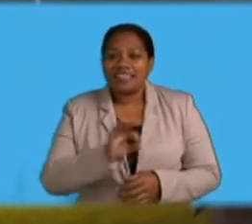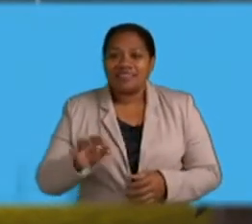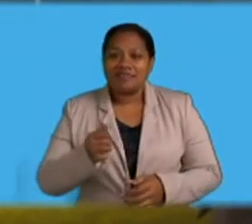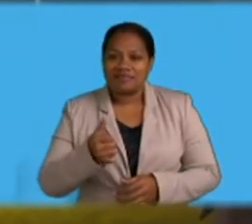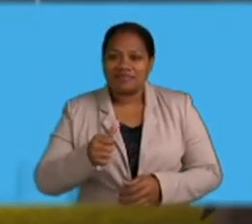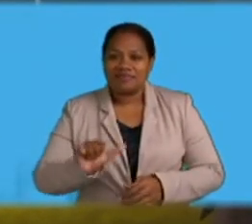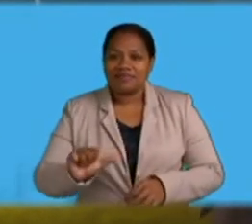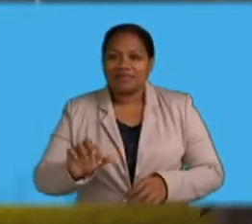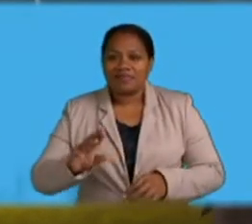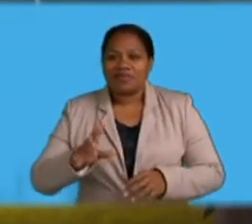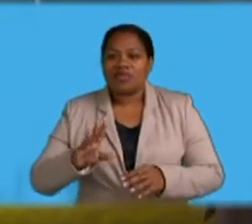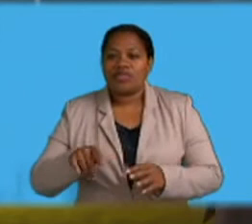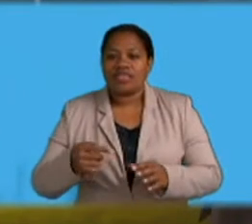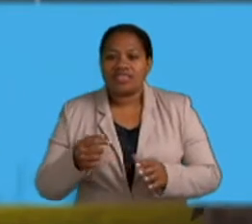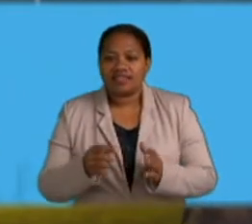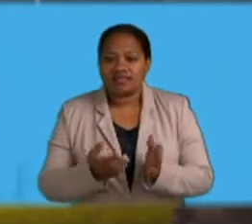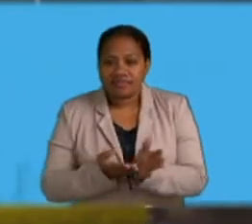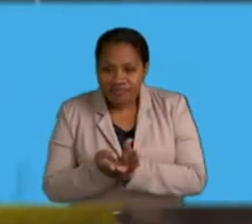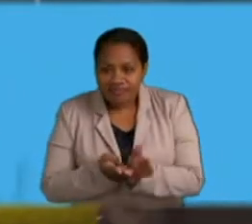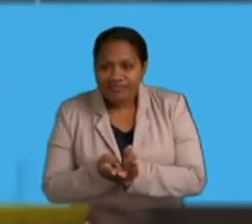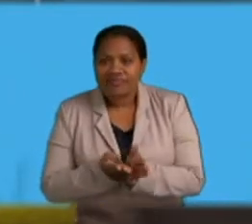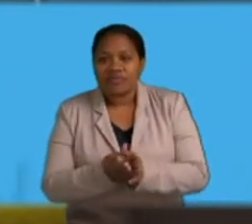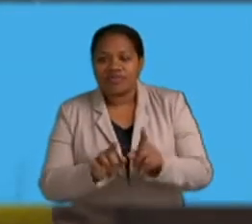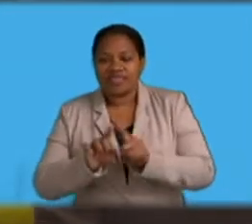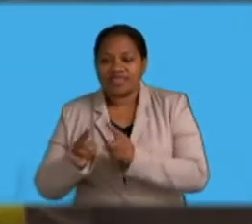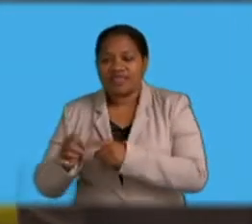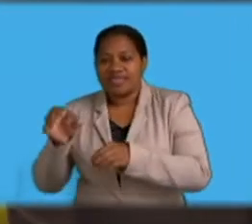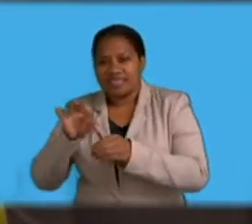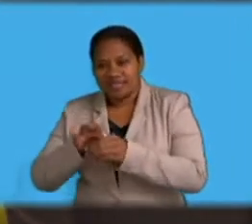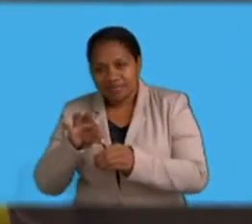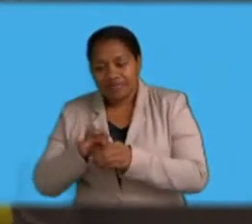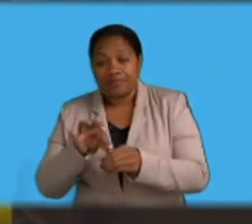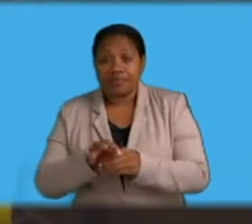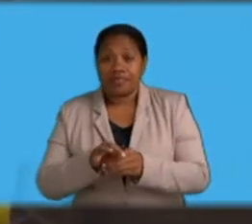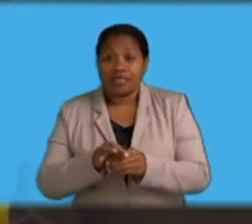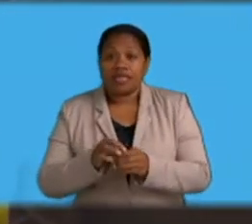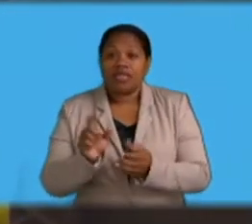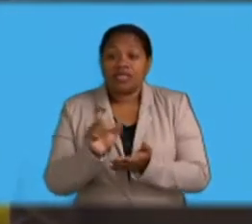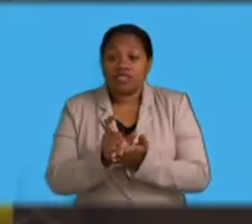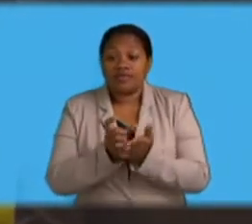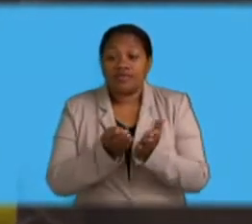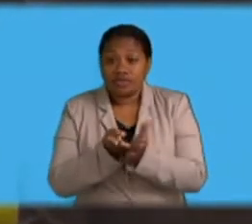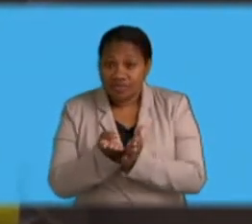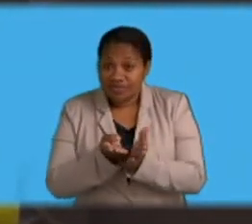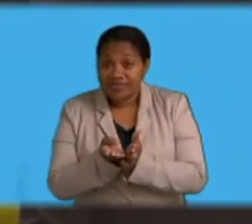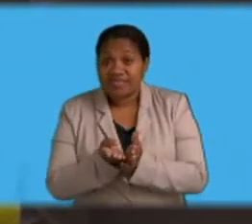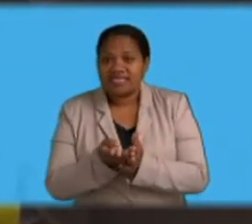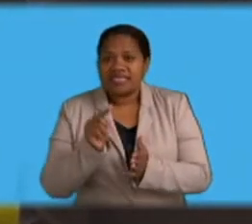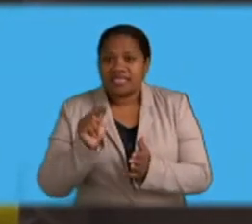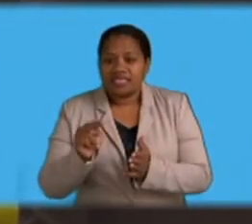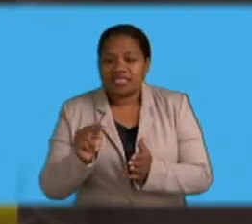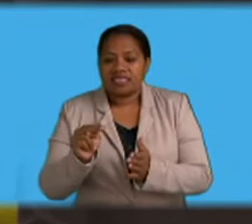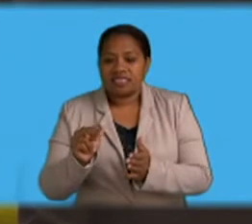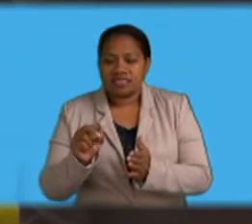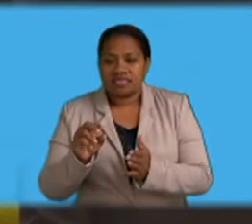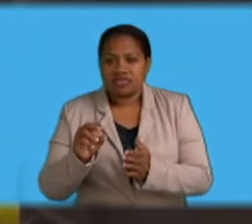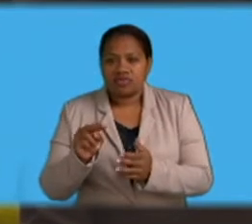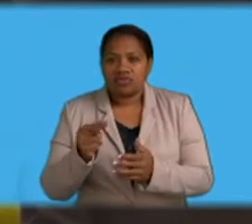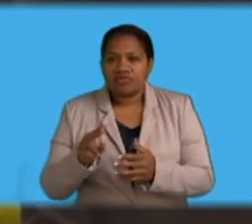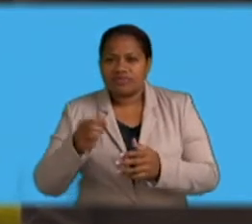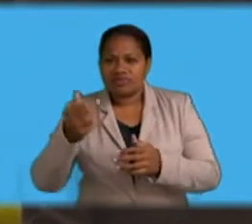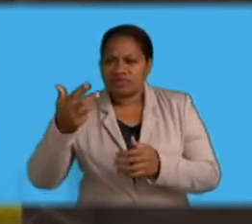this, that the civil servants need to be answerable to 900,000 Fijians.